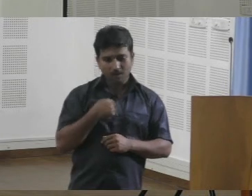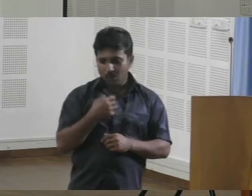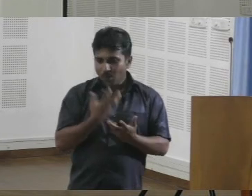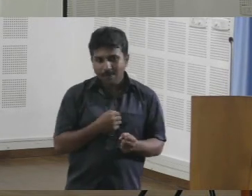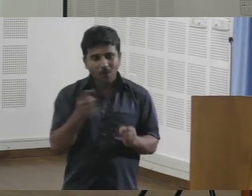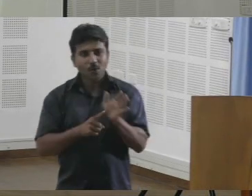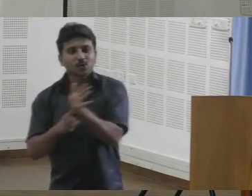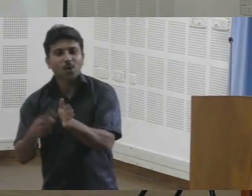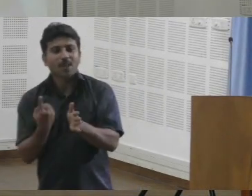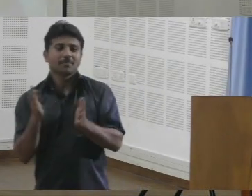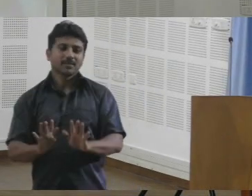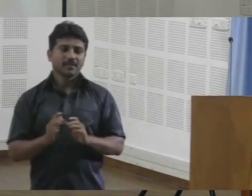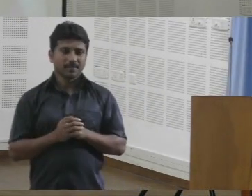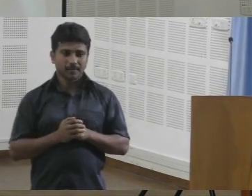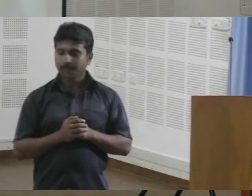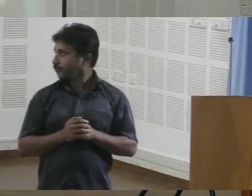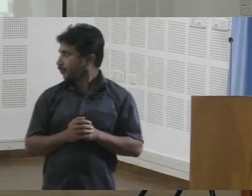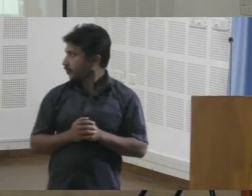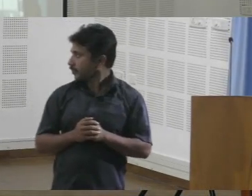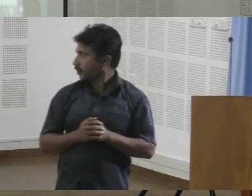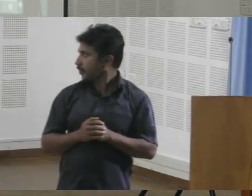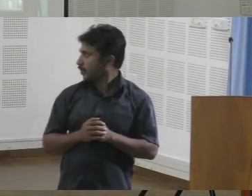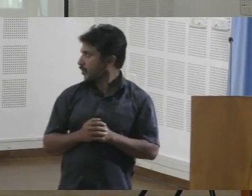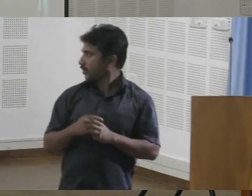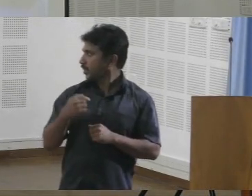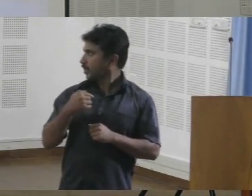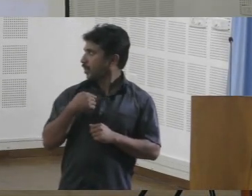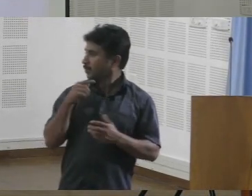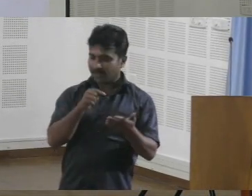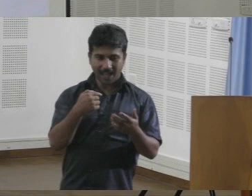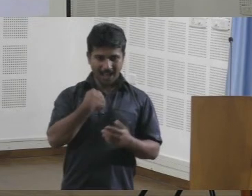videos. I want